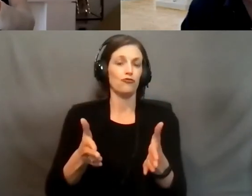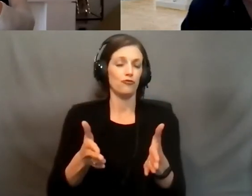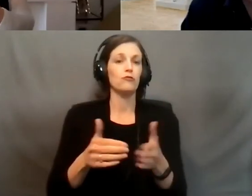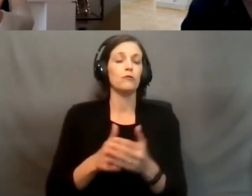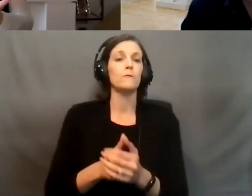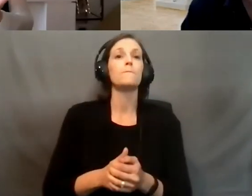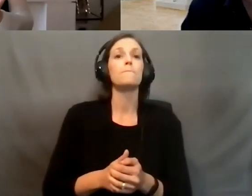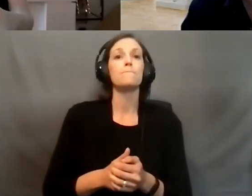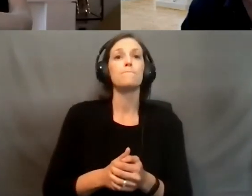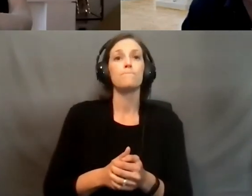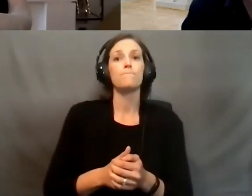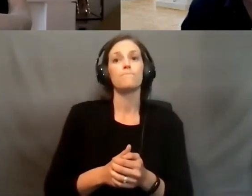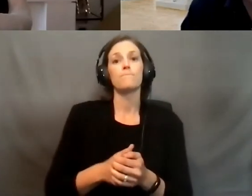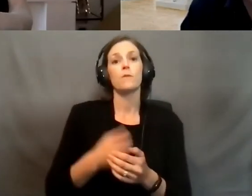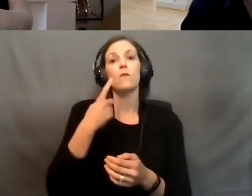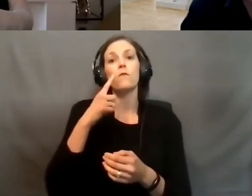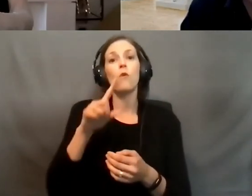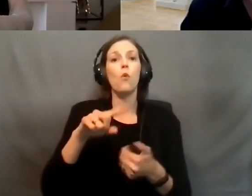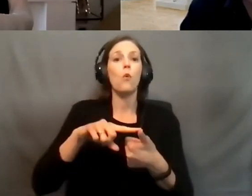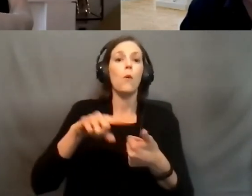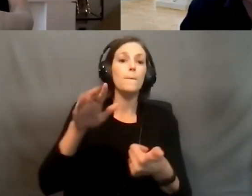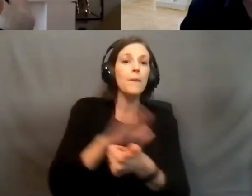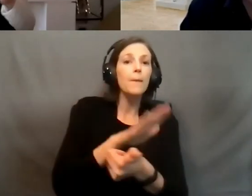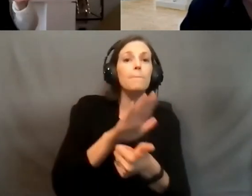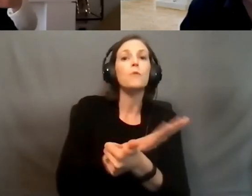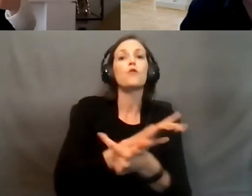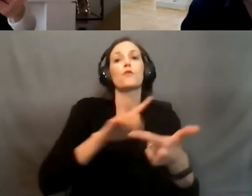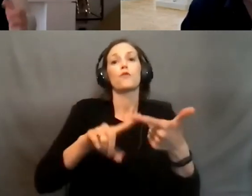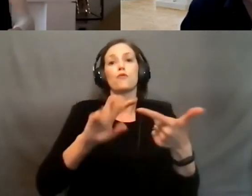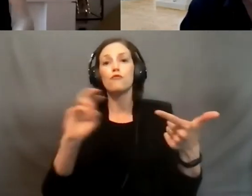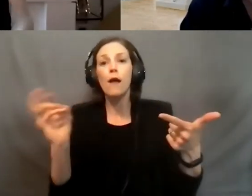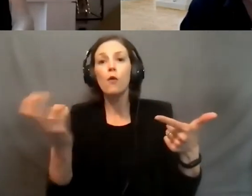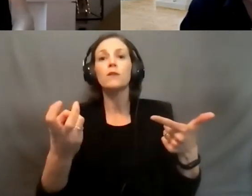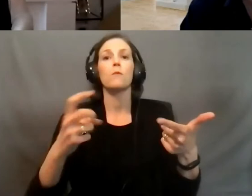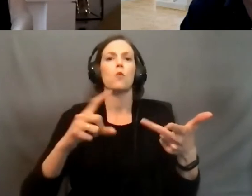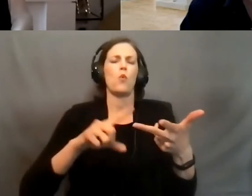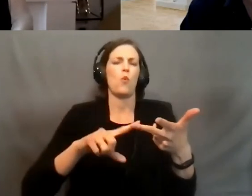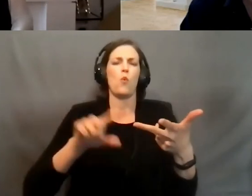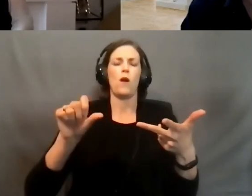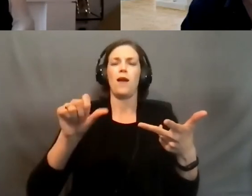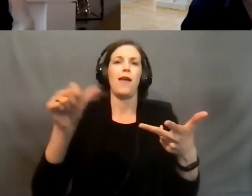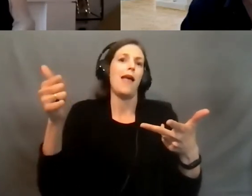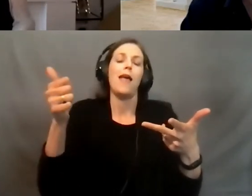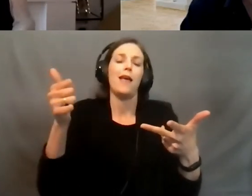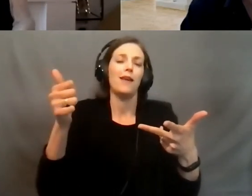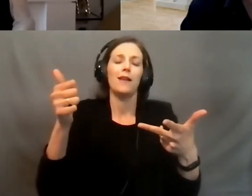paper session, at a round table, or in any form of